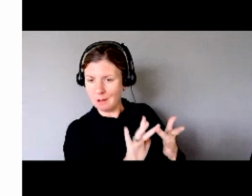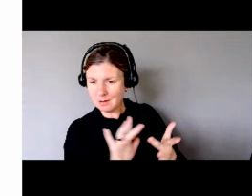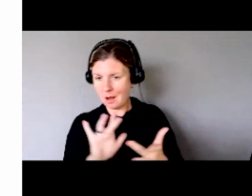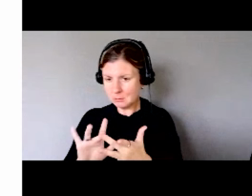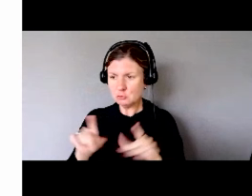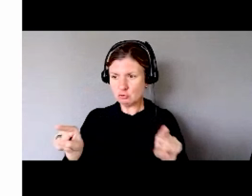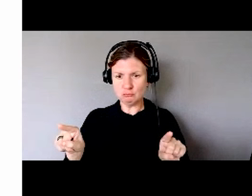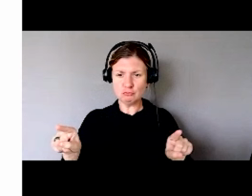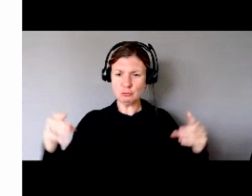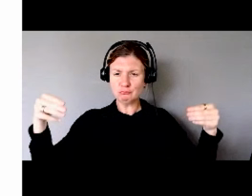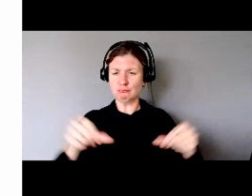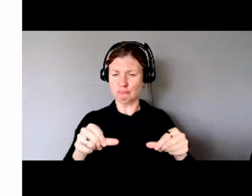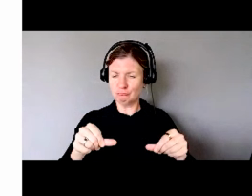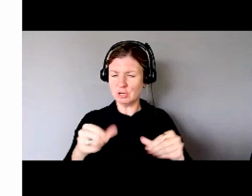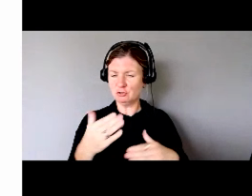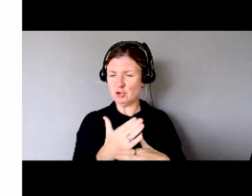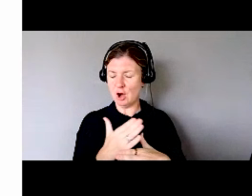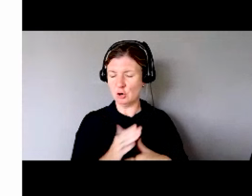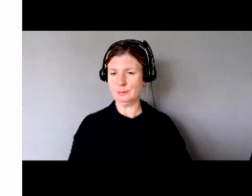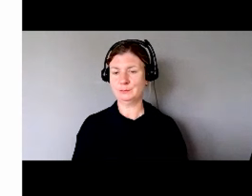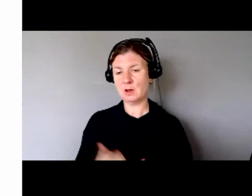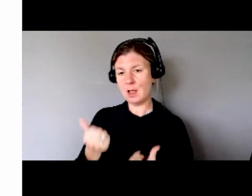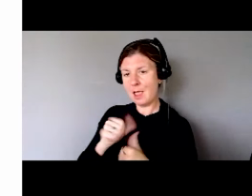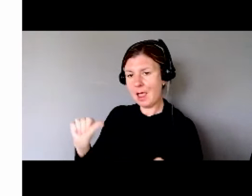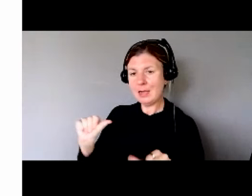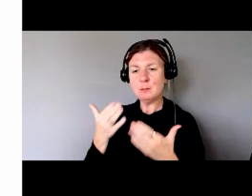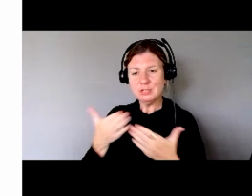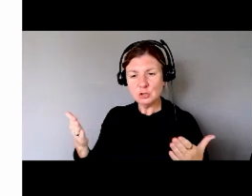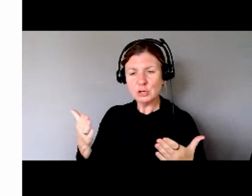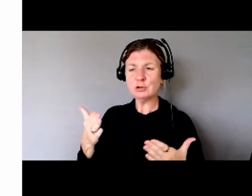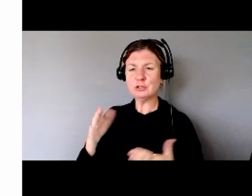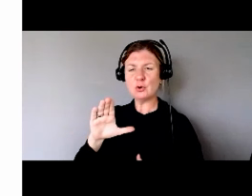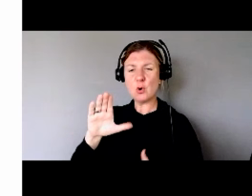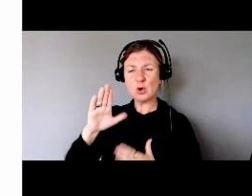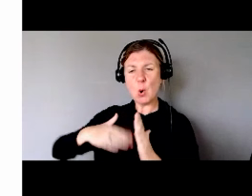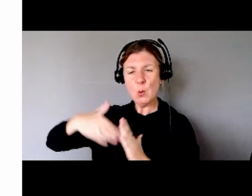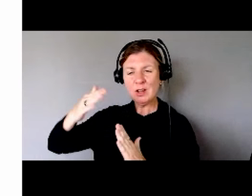Are there any specific materials or coatings that the city strictly restricts for exterior